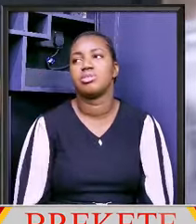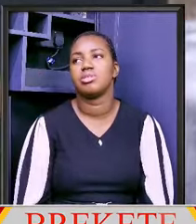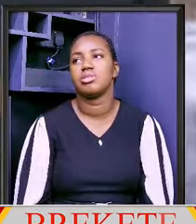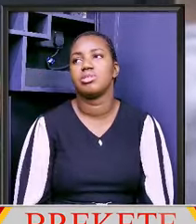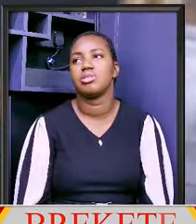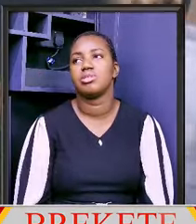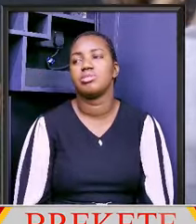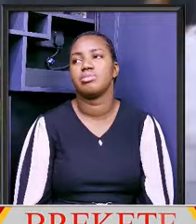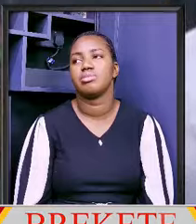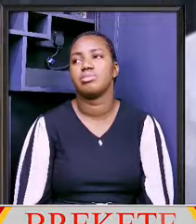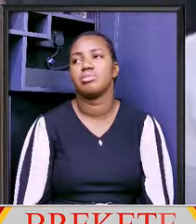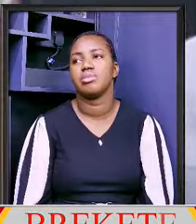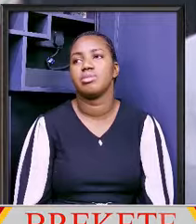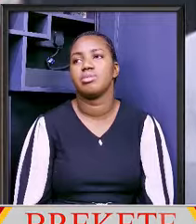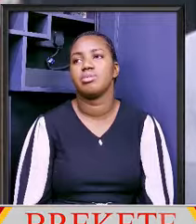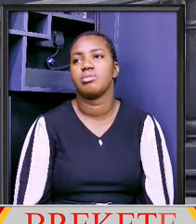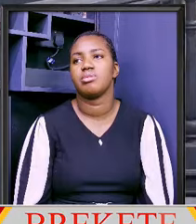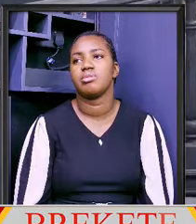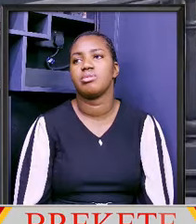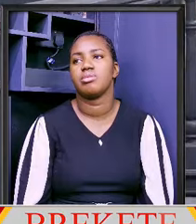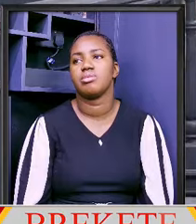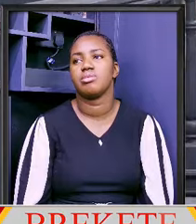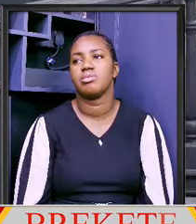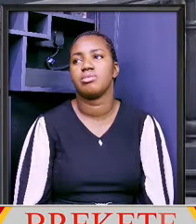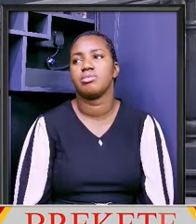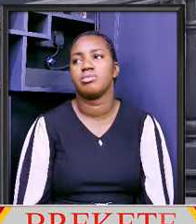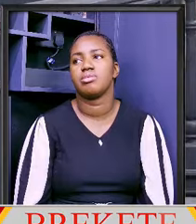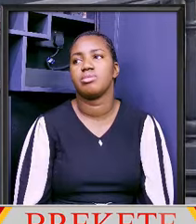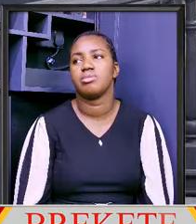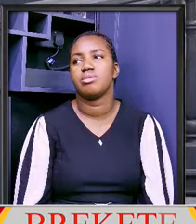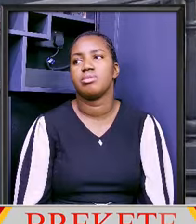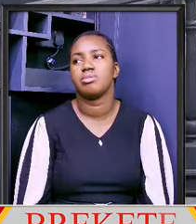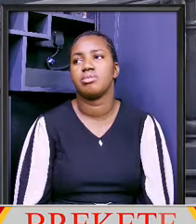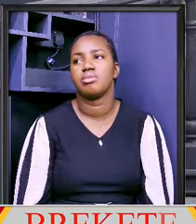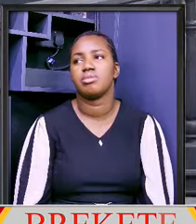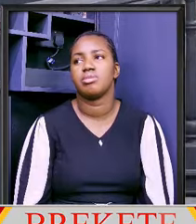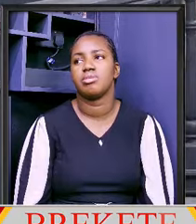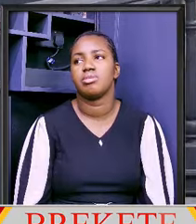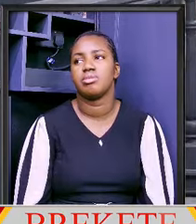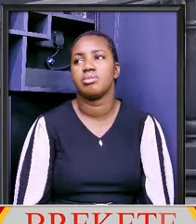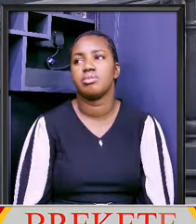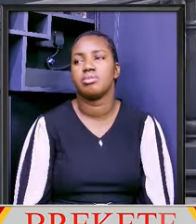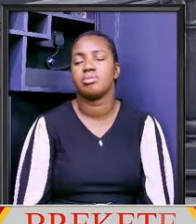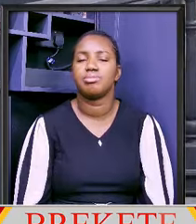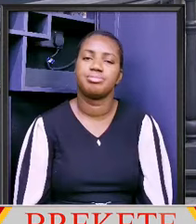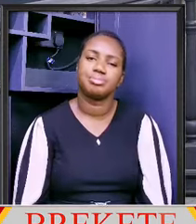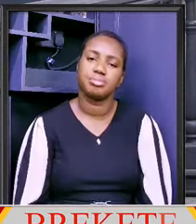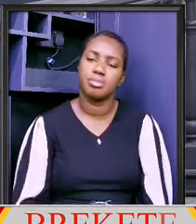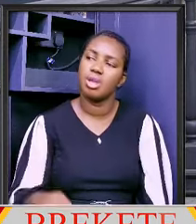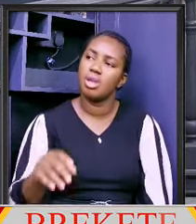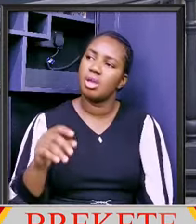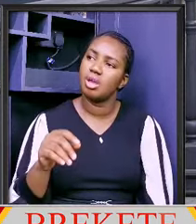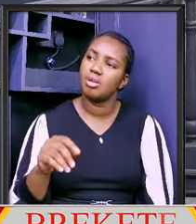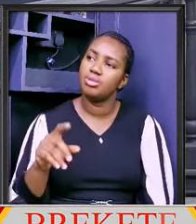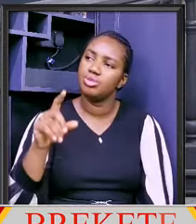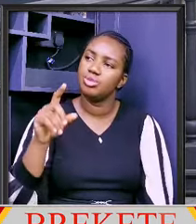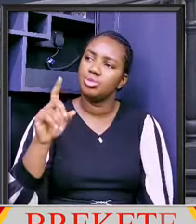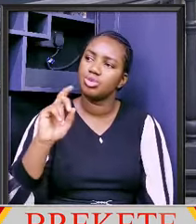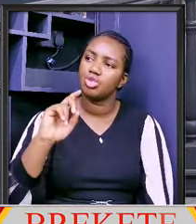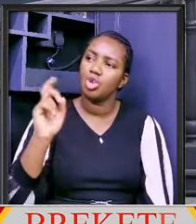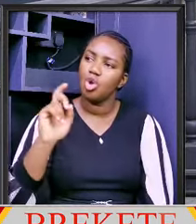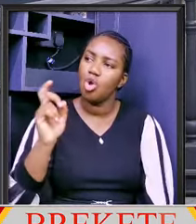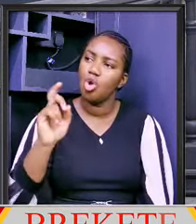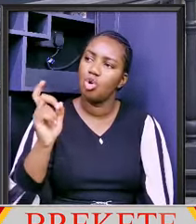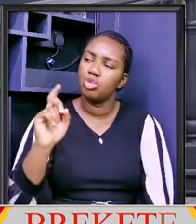20 naira is our own. 100 naira is the project. Government is hearing me. Kano government is hearing me. It's 100 naira